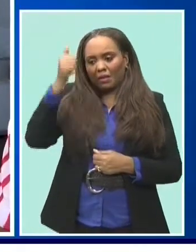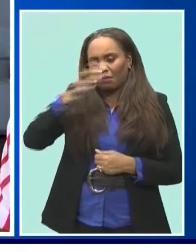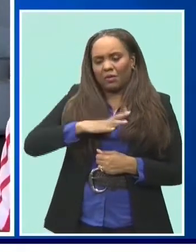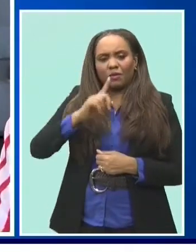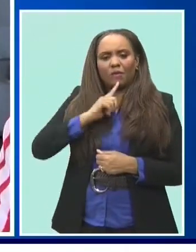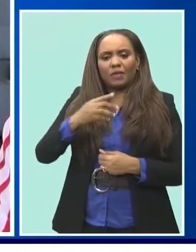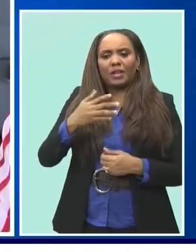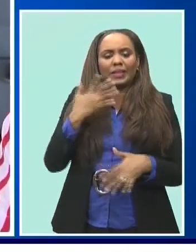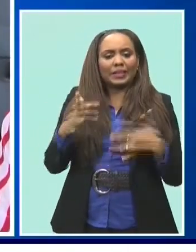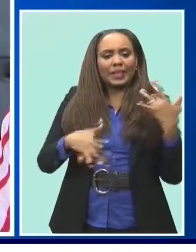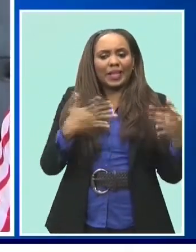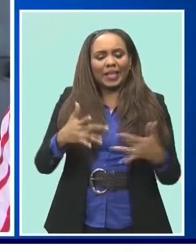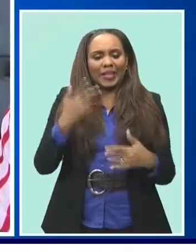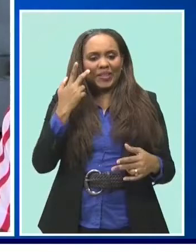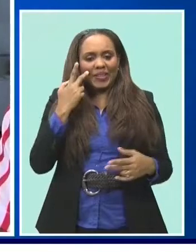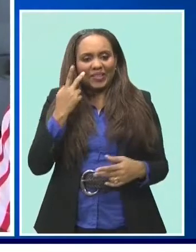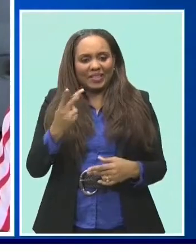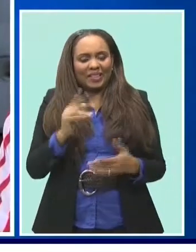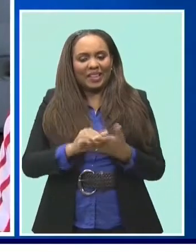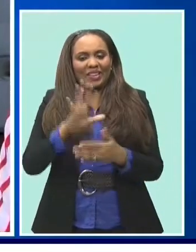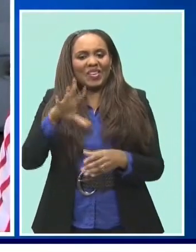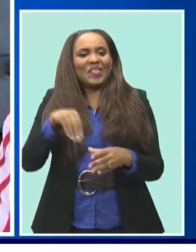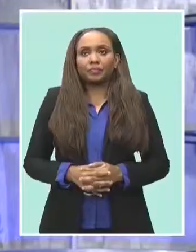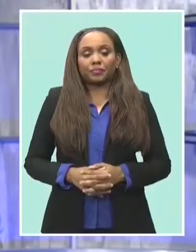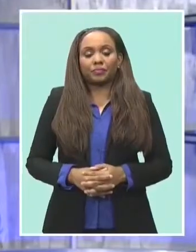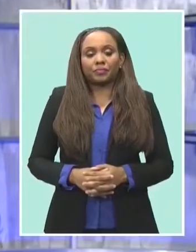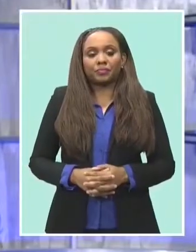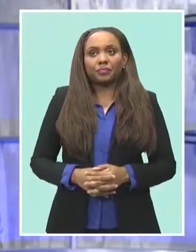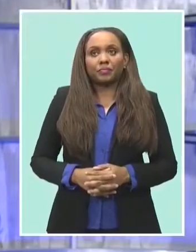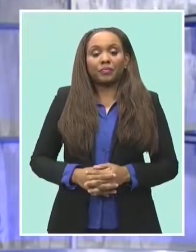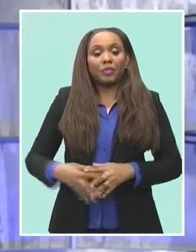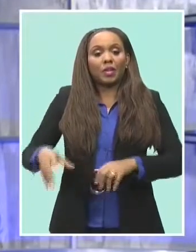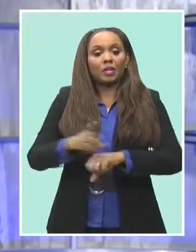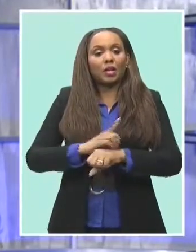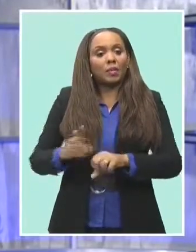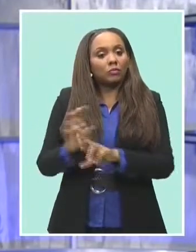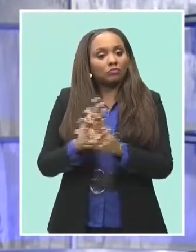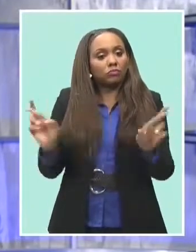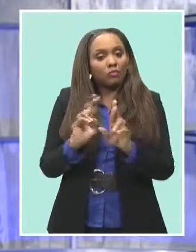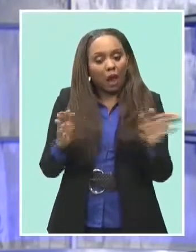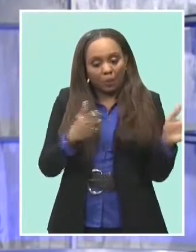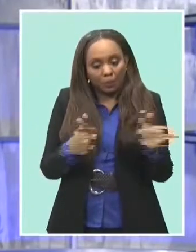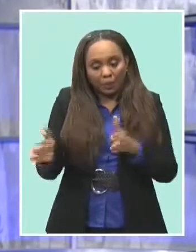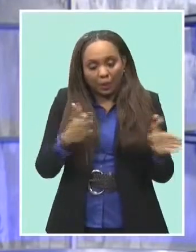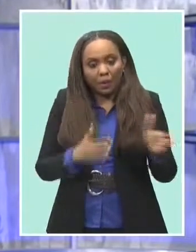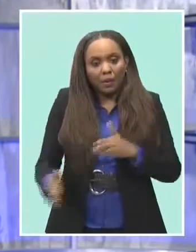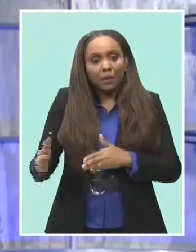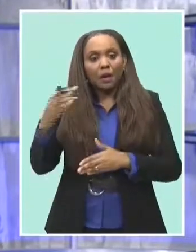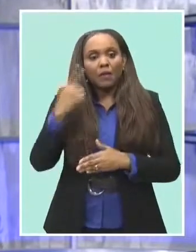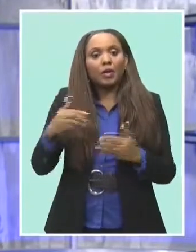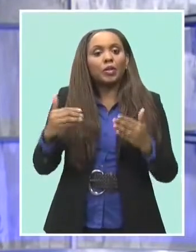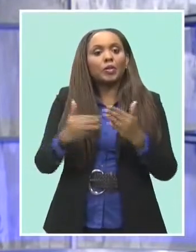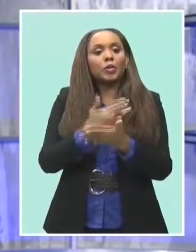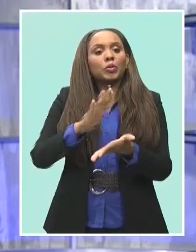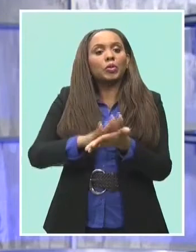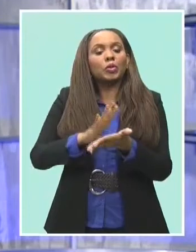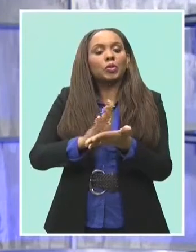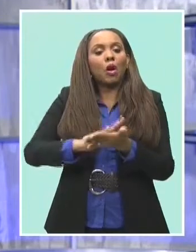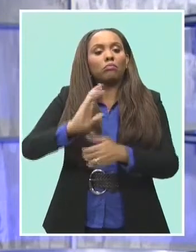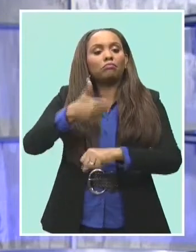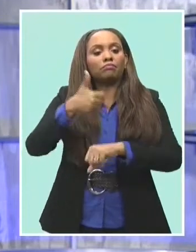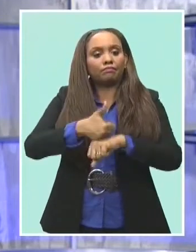that we actually put this in the show this year. Dominica is making the necessary preparations for a new